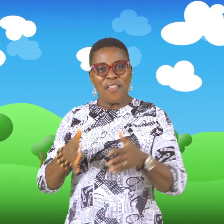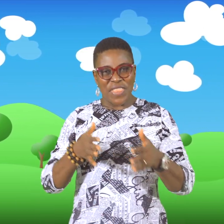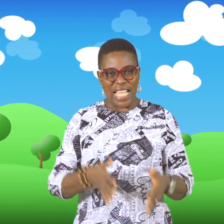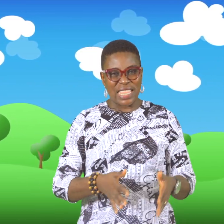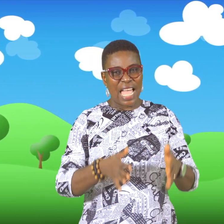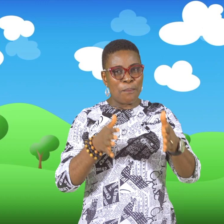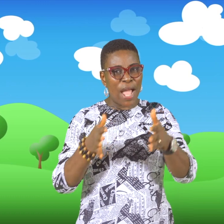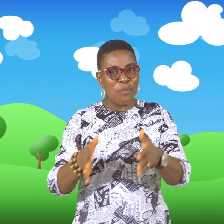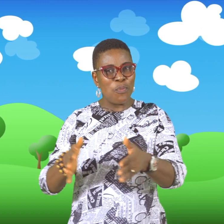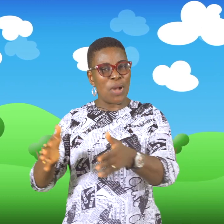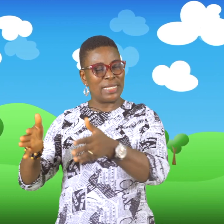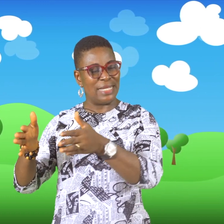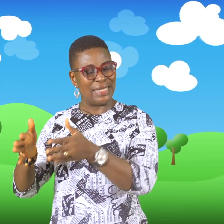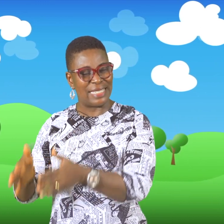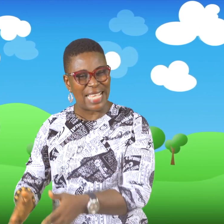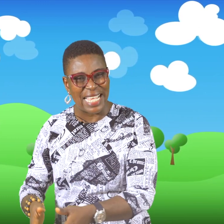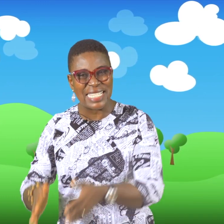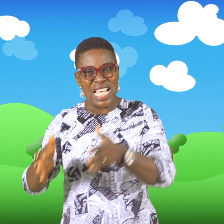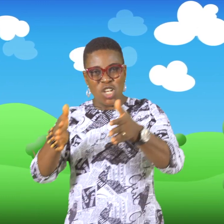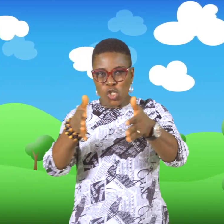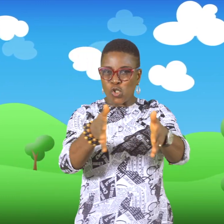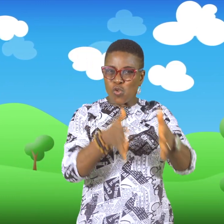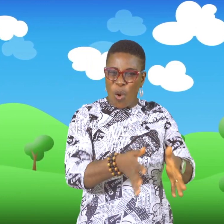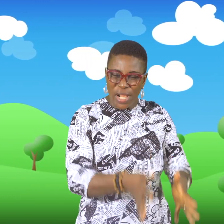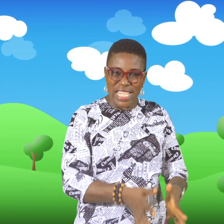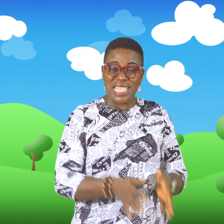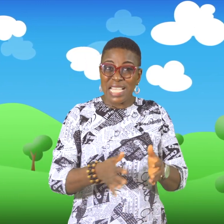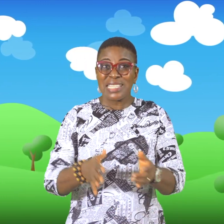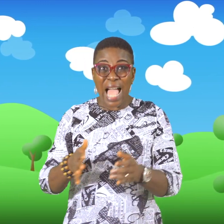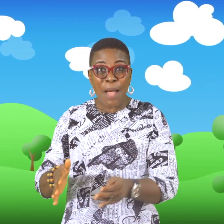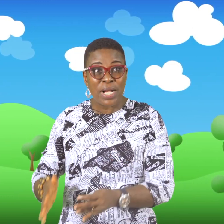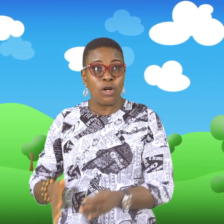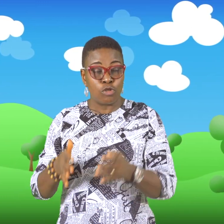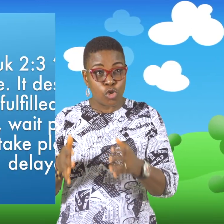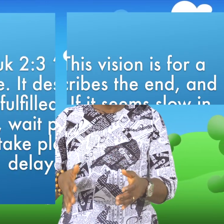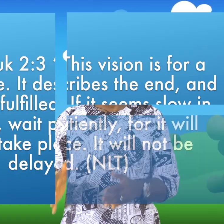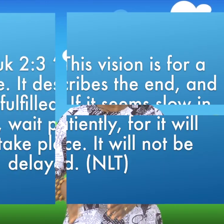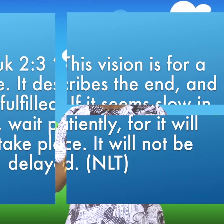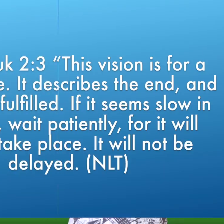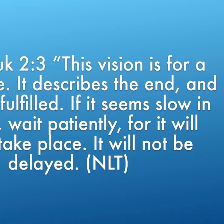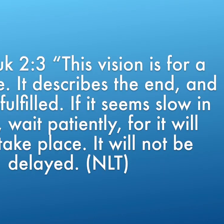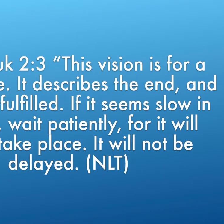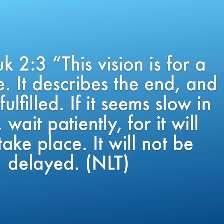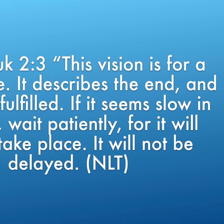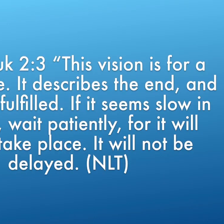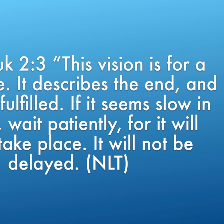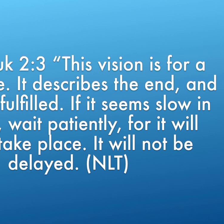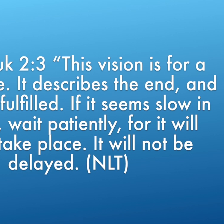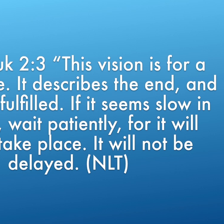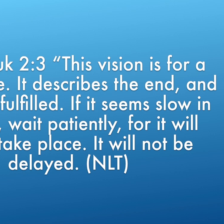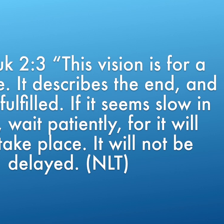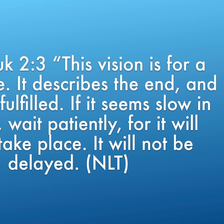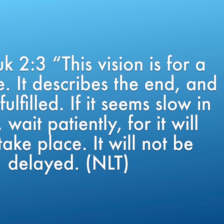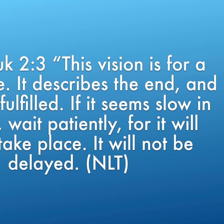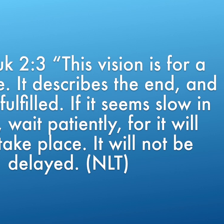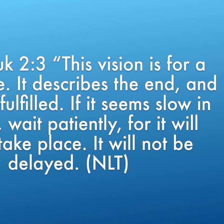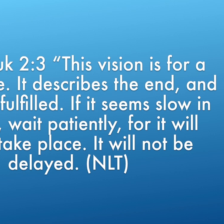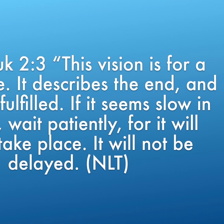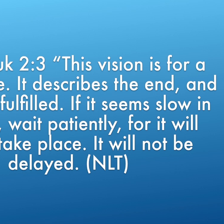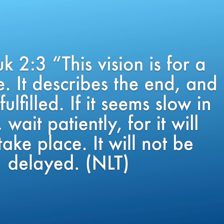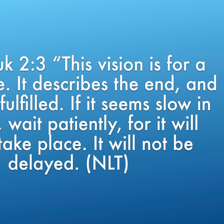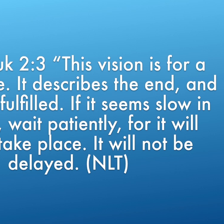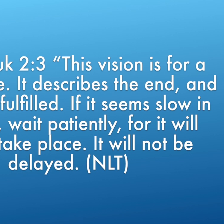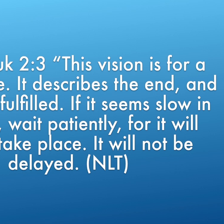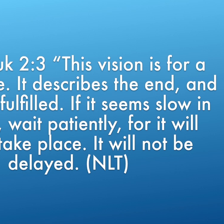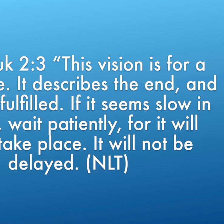know that Bible passage says, surely, that's Habakkuk 2:3. It says, surely